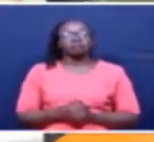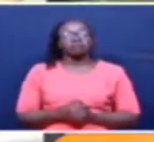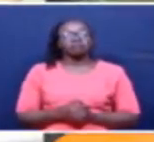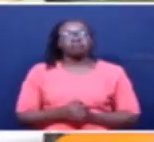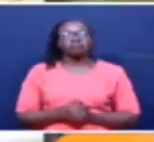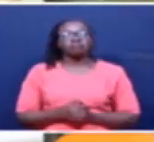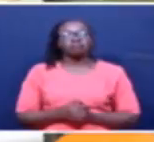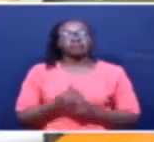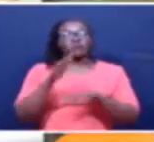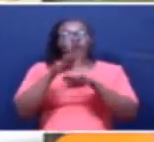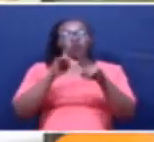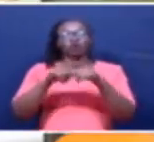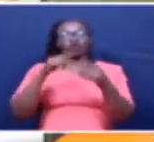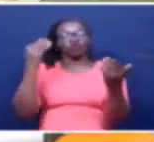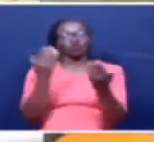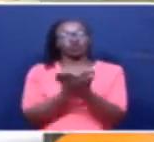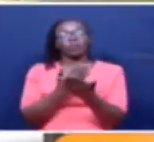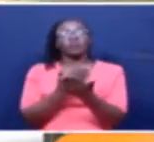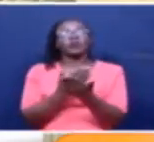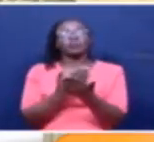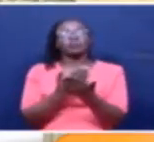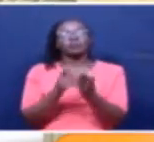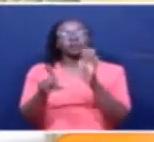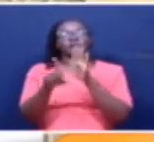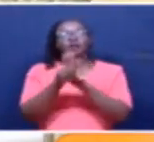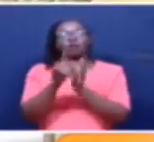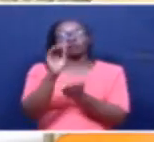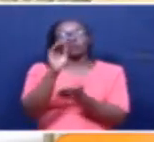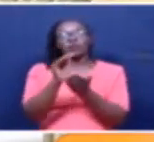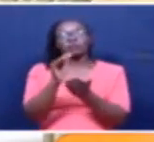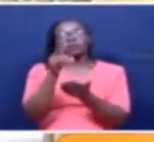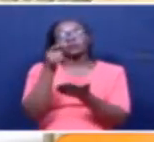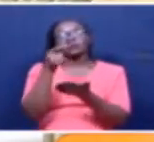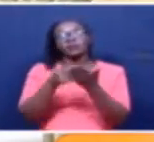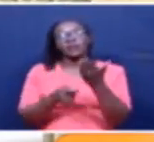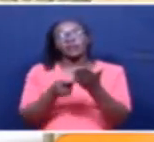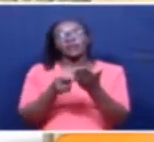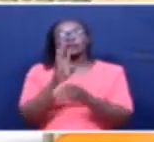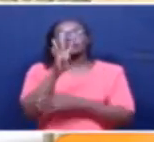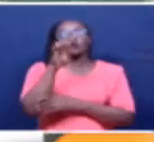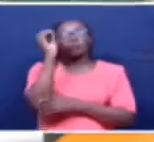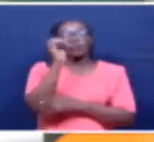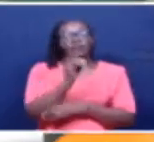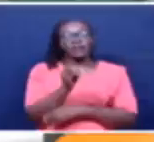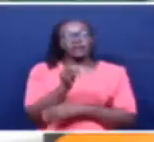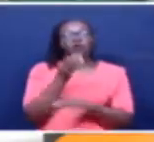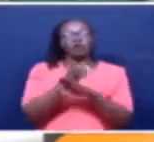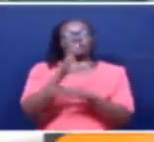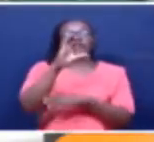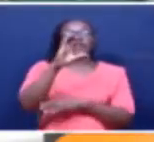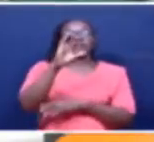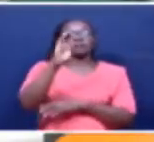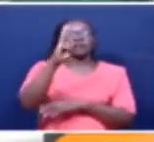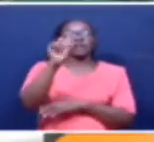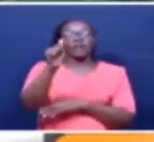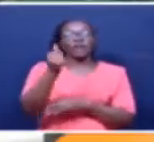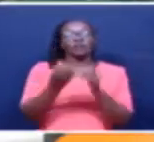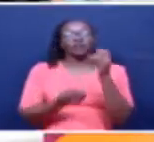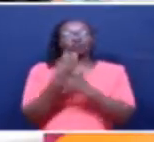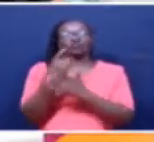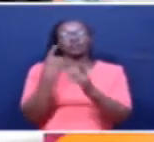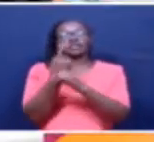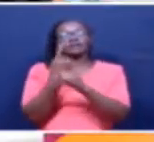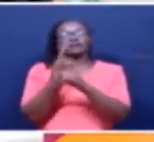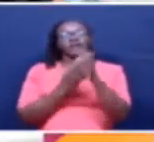The call to scrap the law capping interest rates at 4% above the central bank rate has attracted mixed